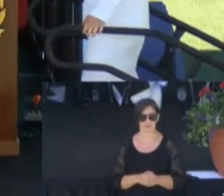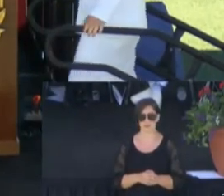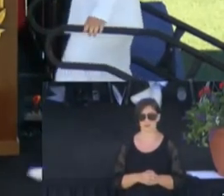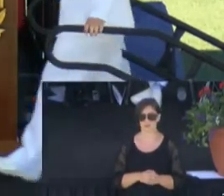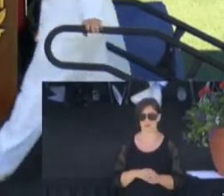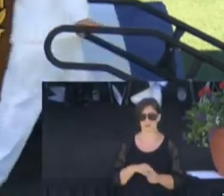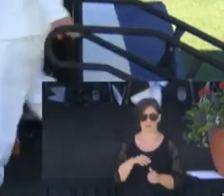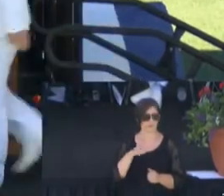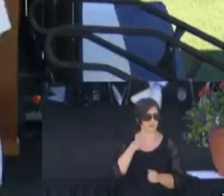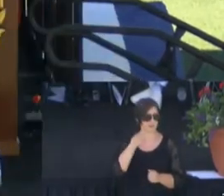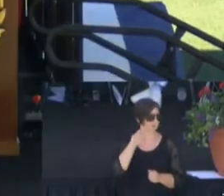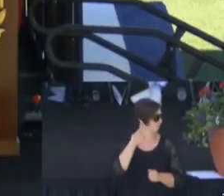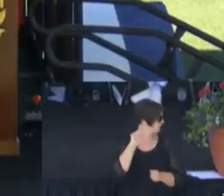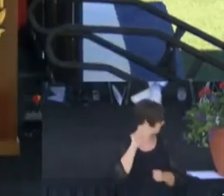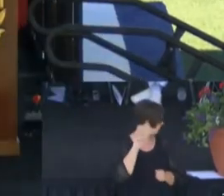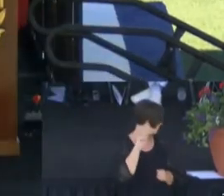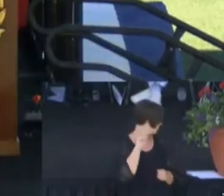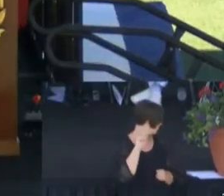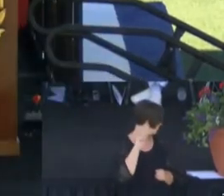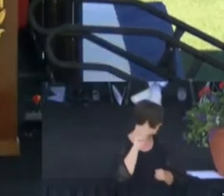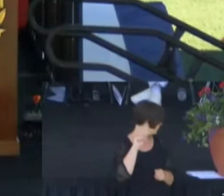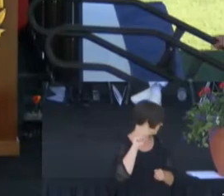Mitchell Raymond Tillyard.